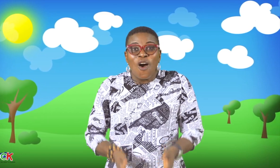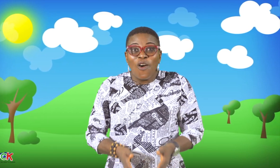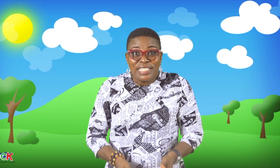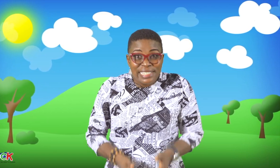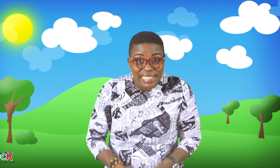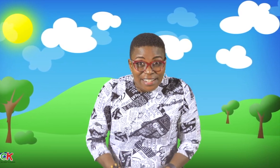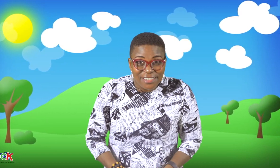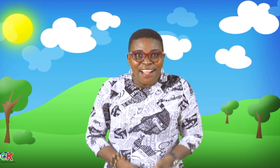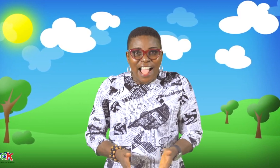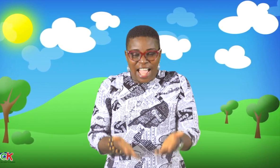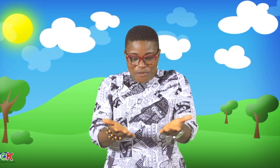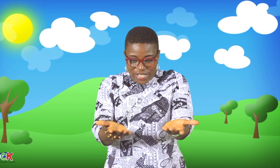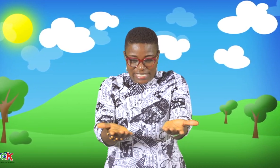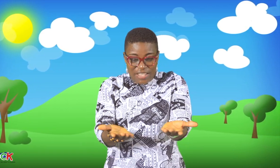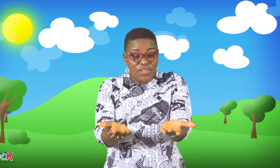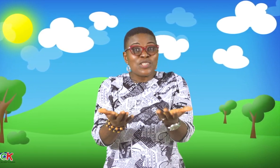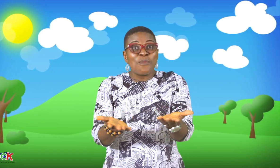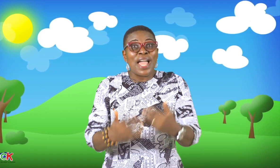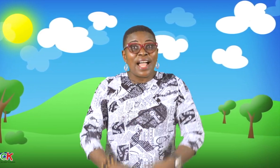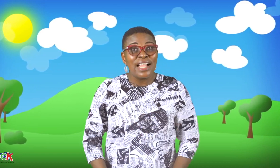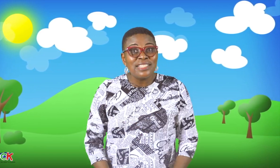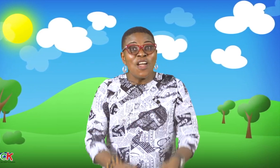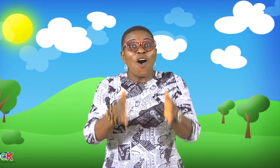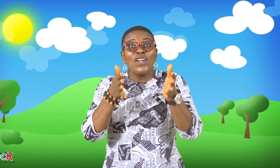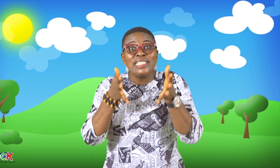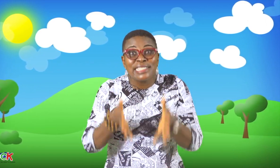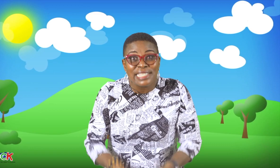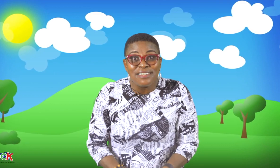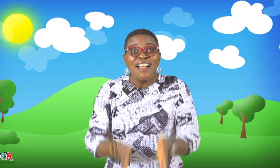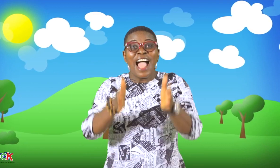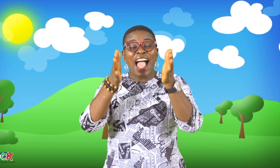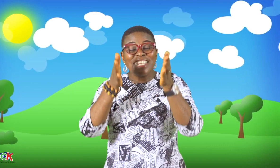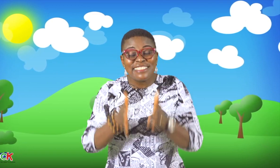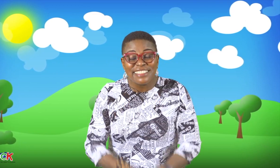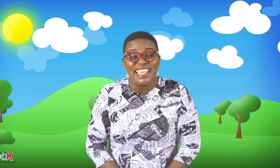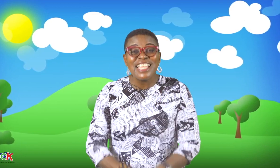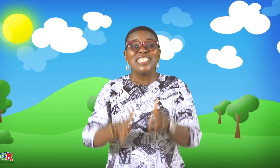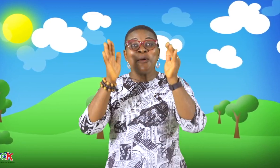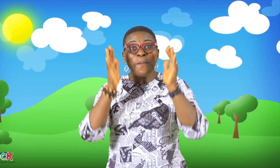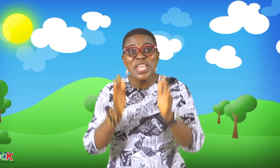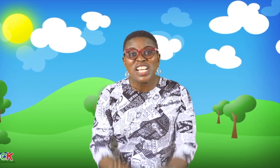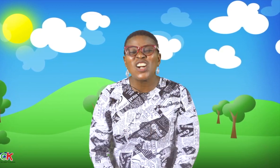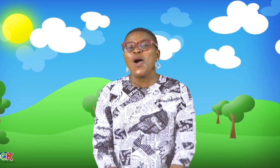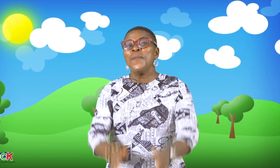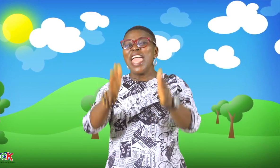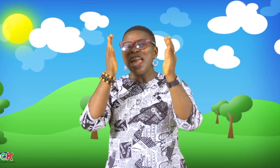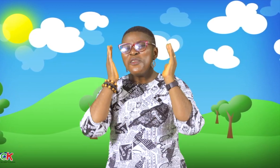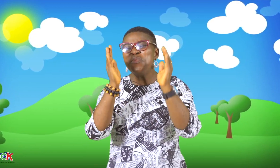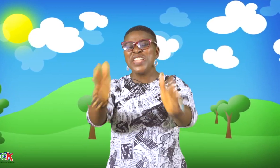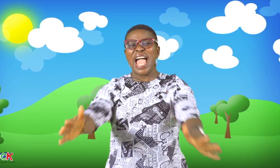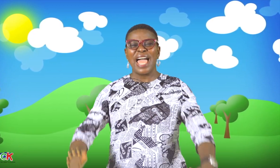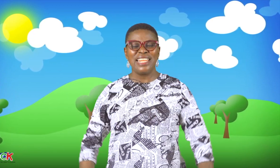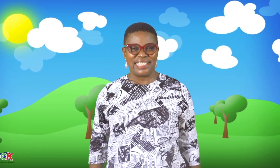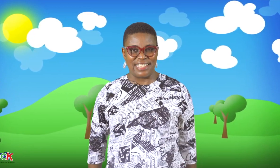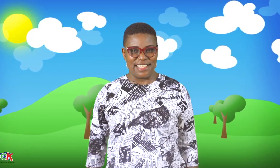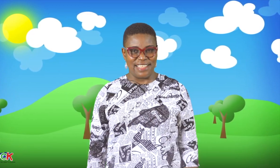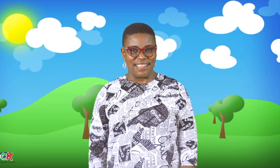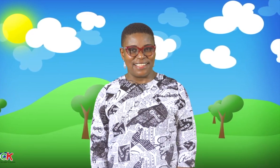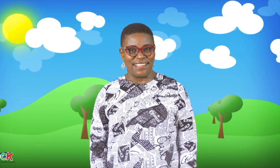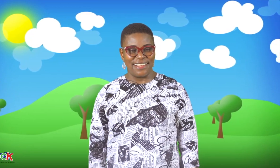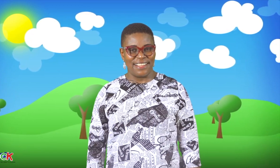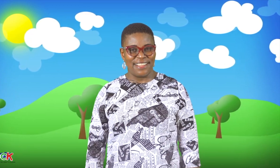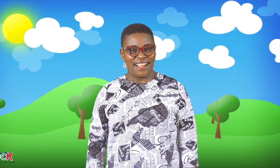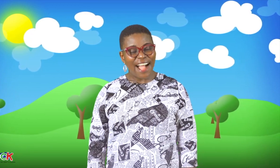end, until I receive it on my hand, until I see it become a reality.